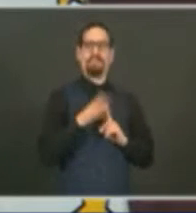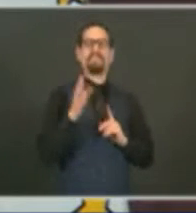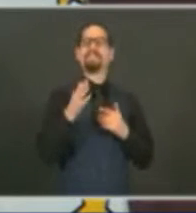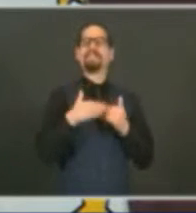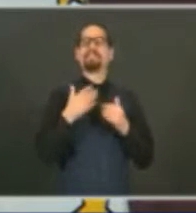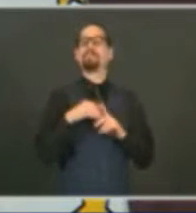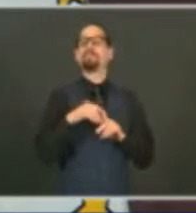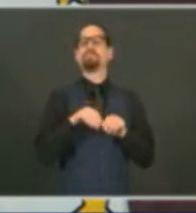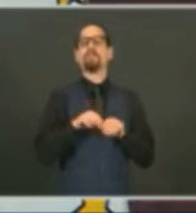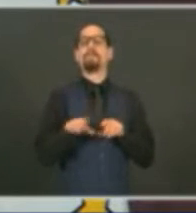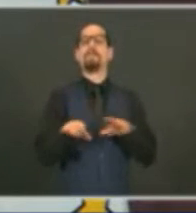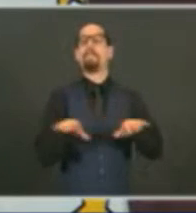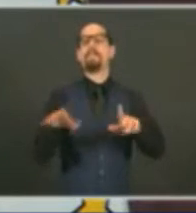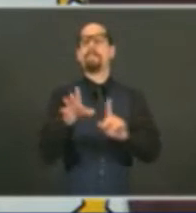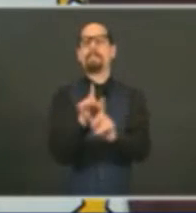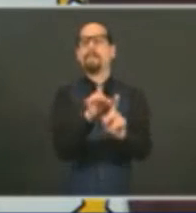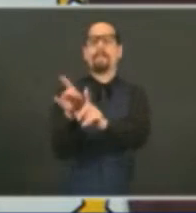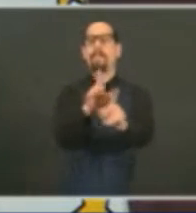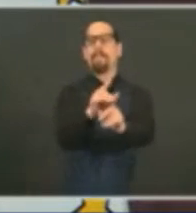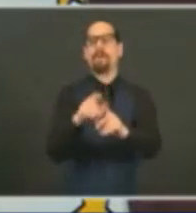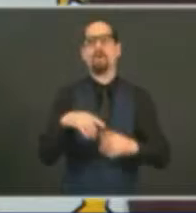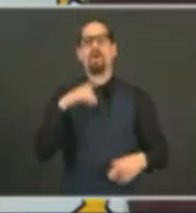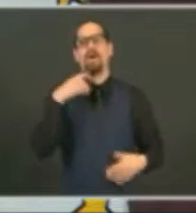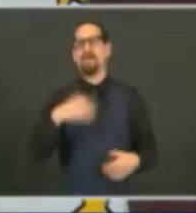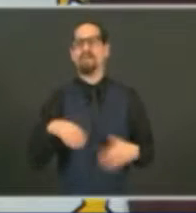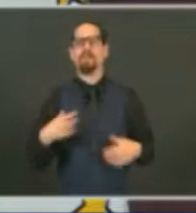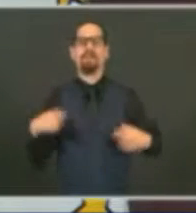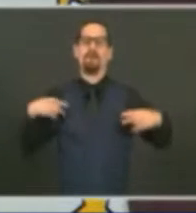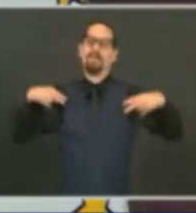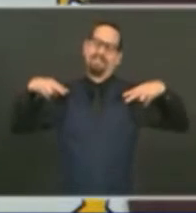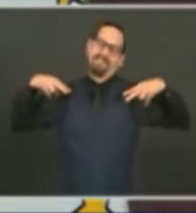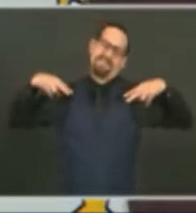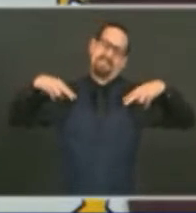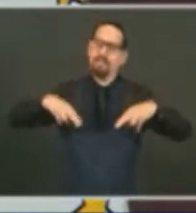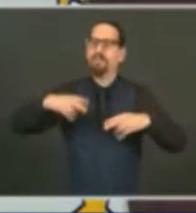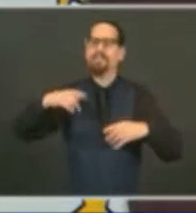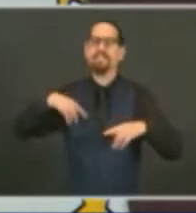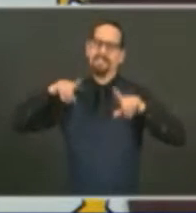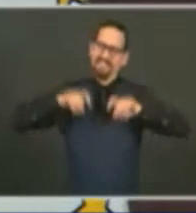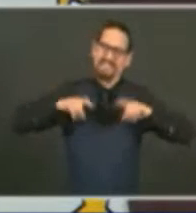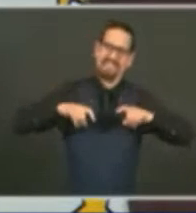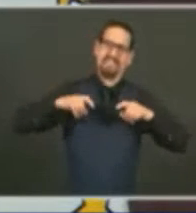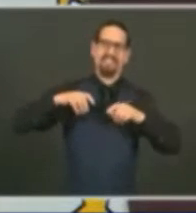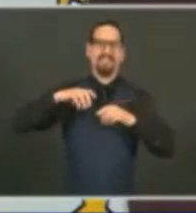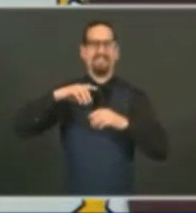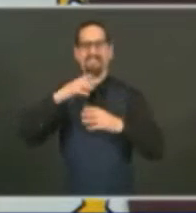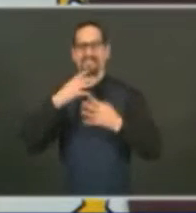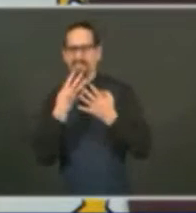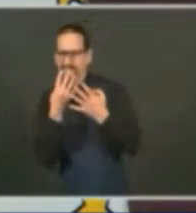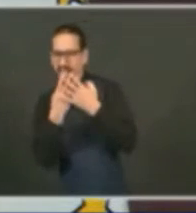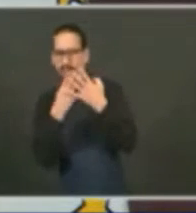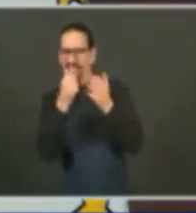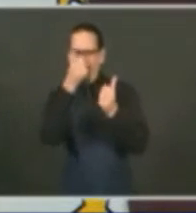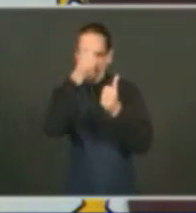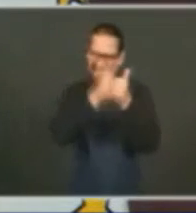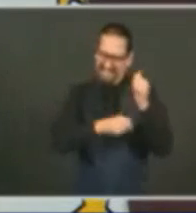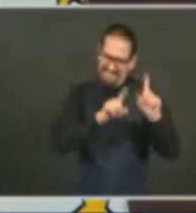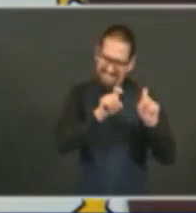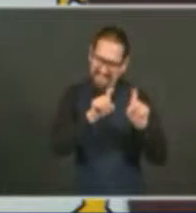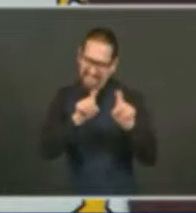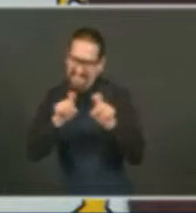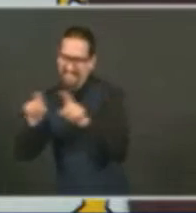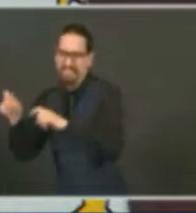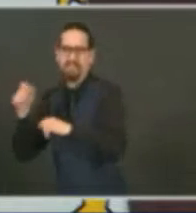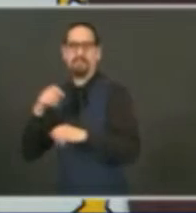all over it. We are all over it. We are testing every inmate on a regular basis. Every single inmate who gets sick gets